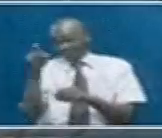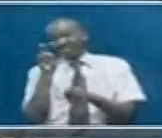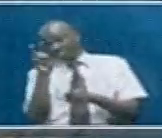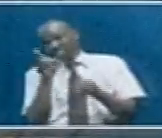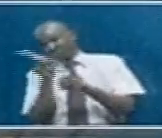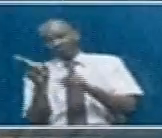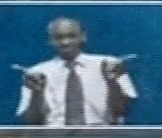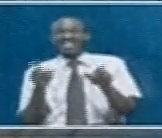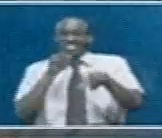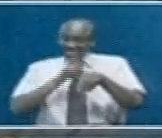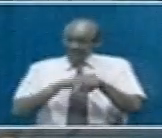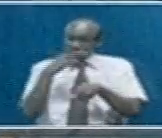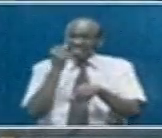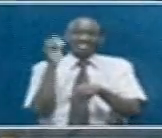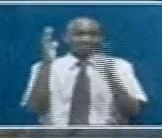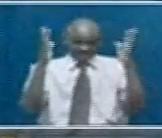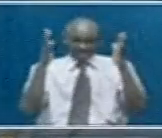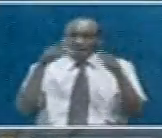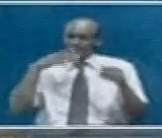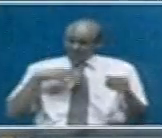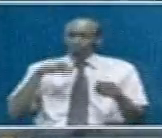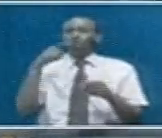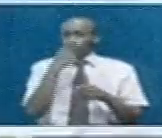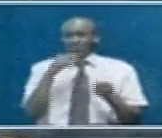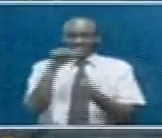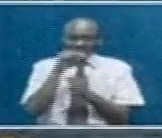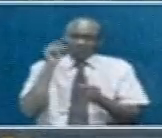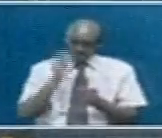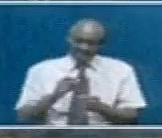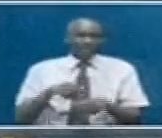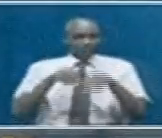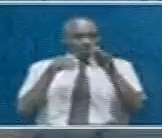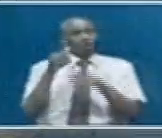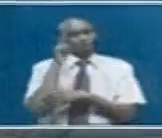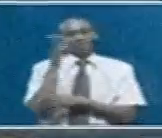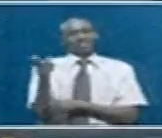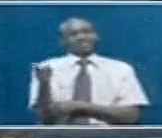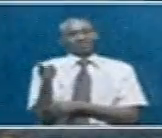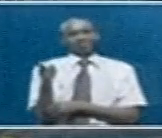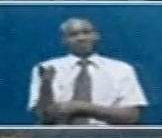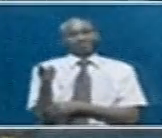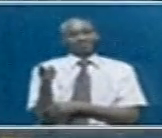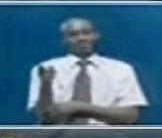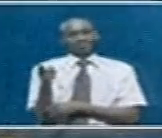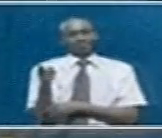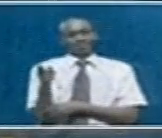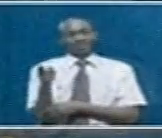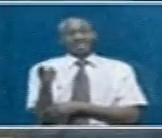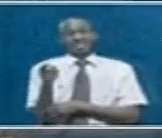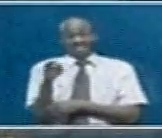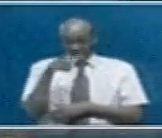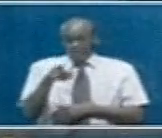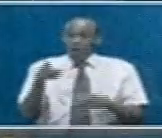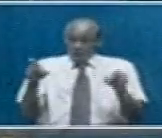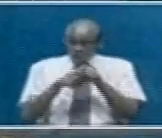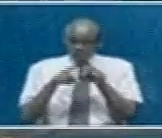for Christmas, we are urging the motorists to make sure that they observe the limits which we have put in the designated in our highways. And apart from that, what